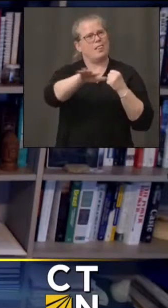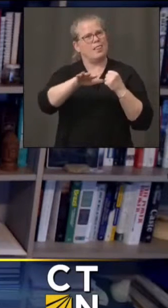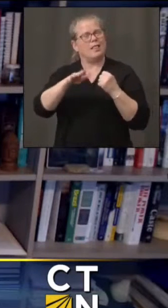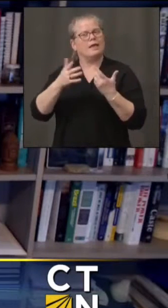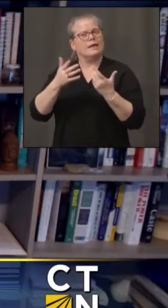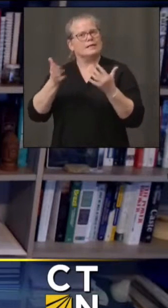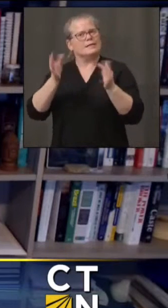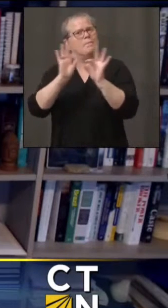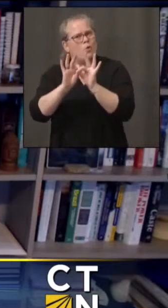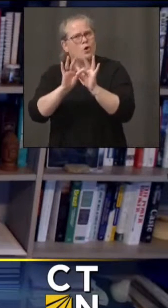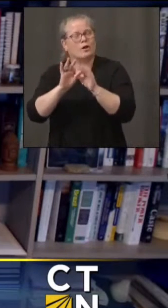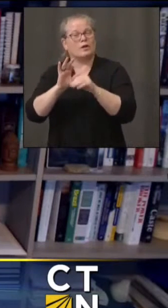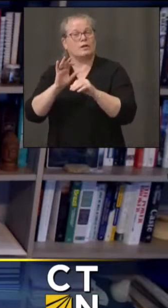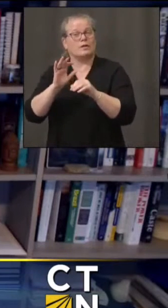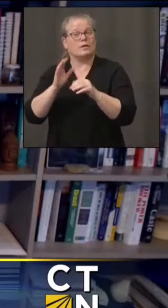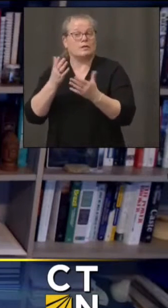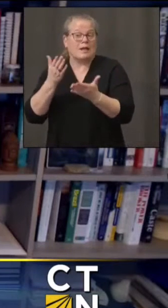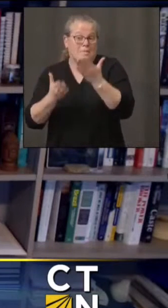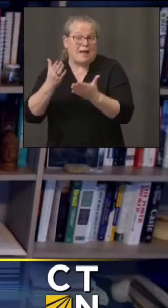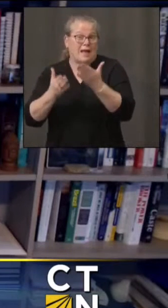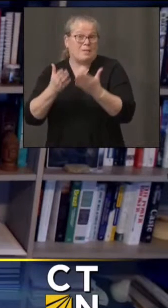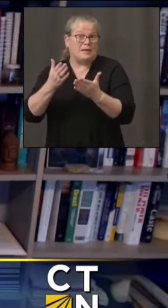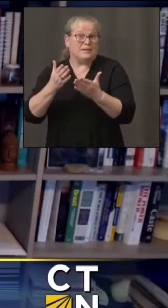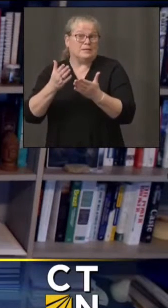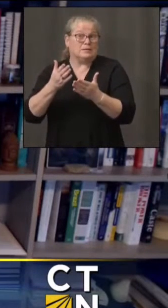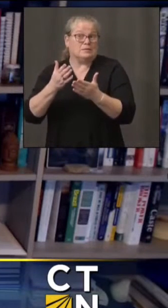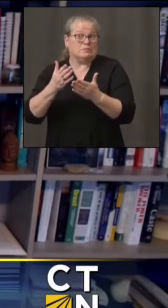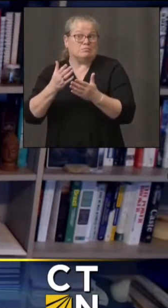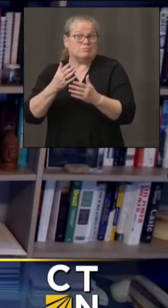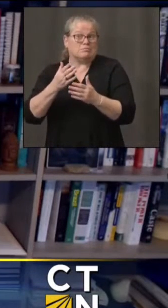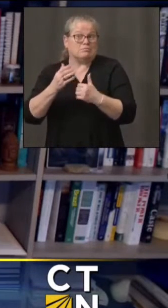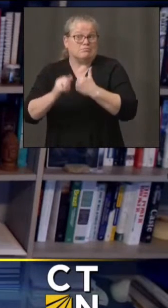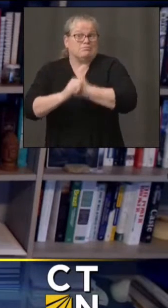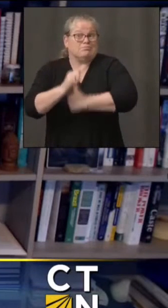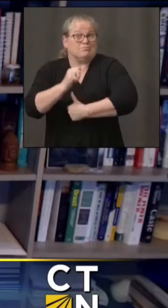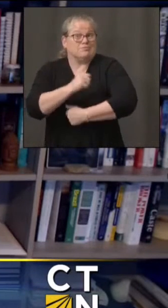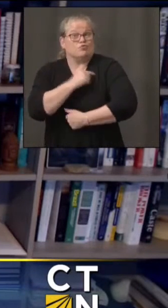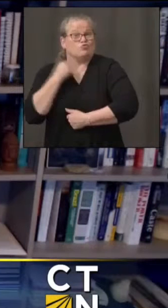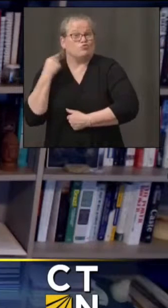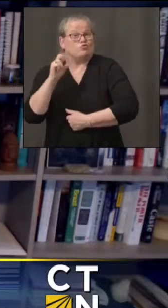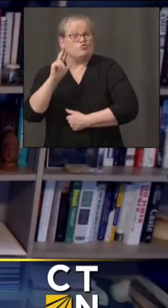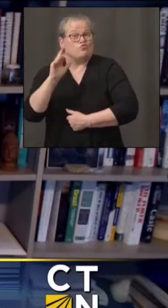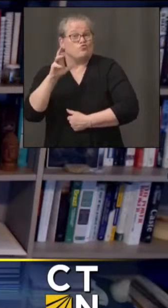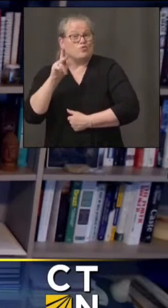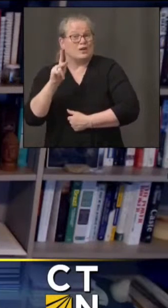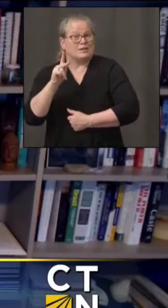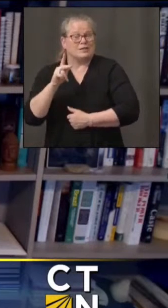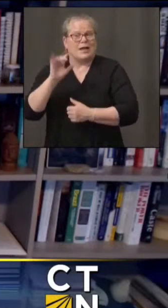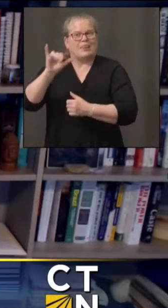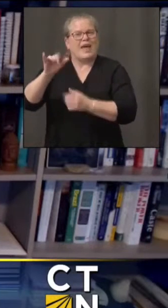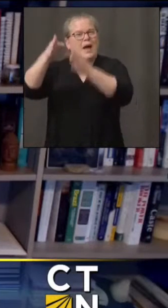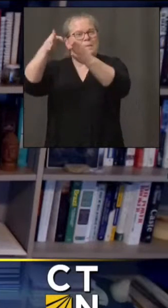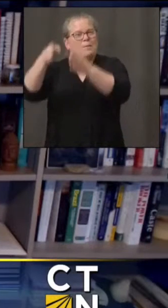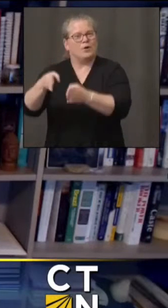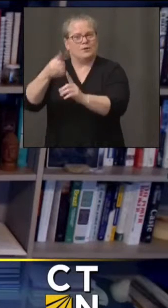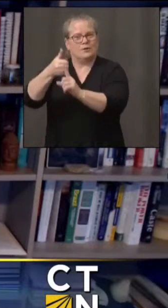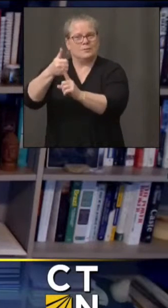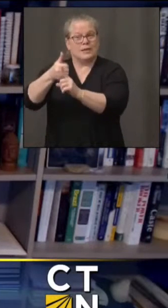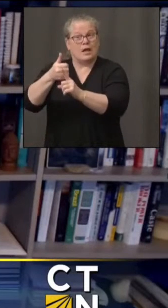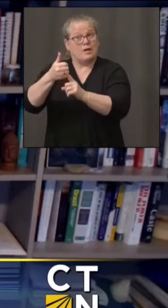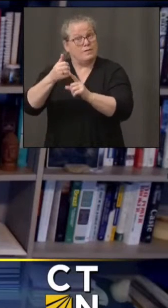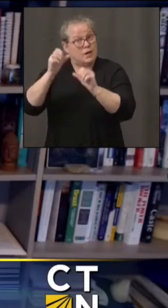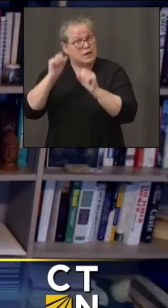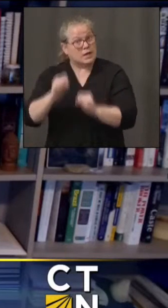may have occurred by taking someone that we don't know about their status of their contagiousness and having